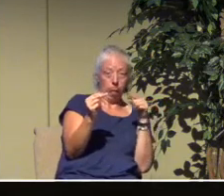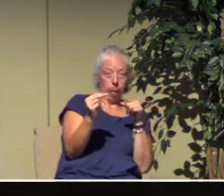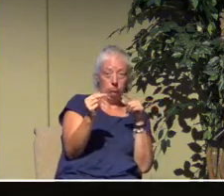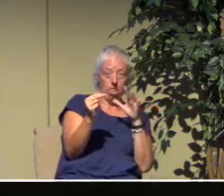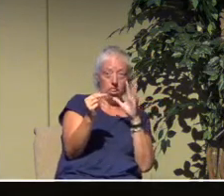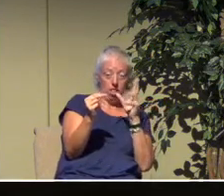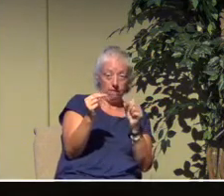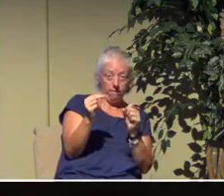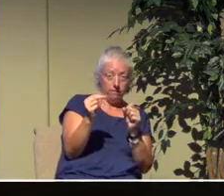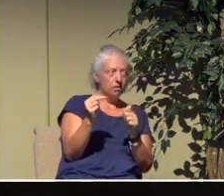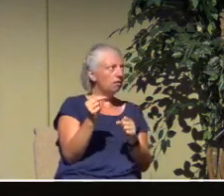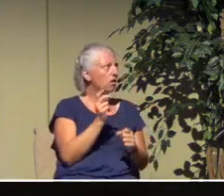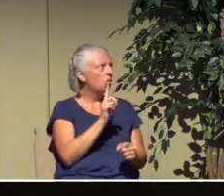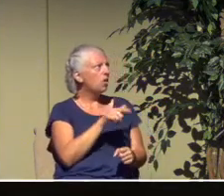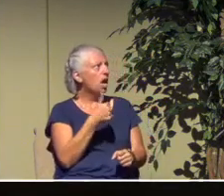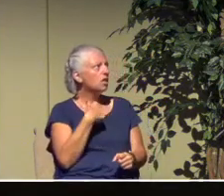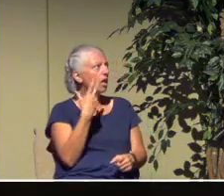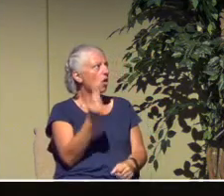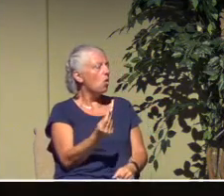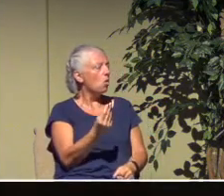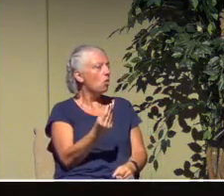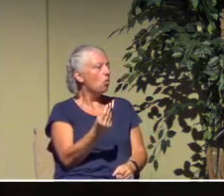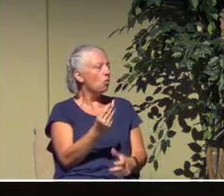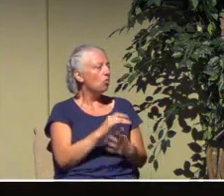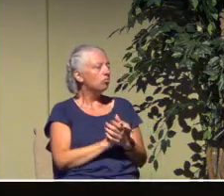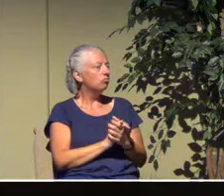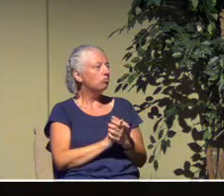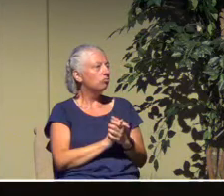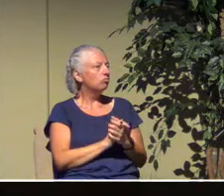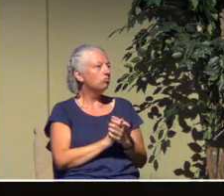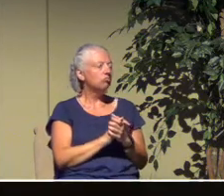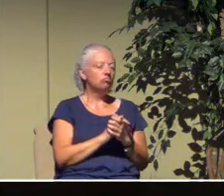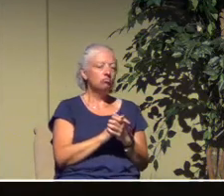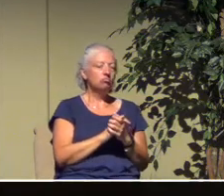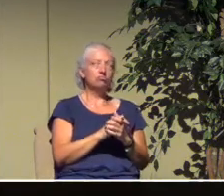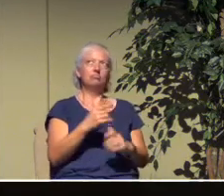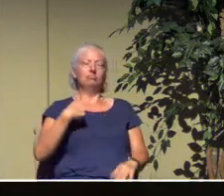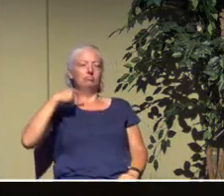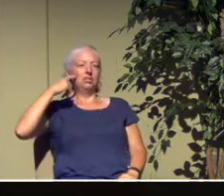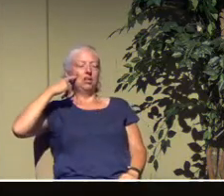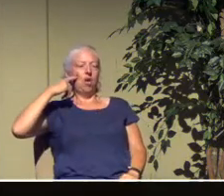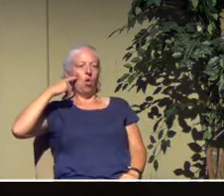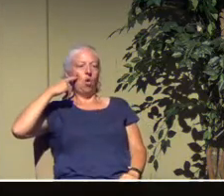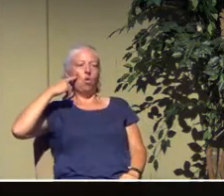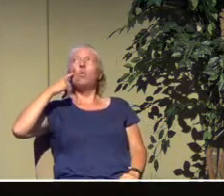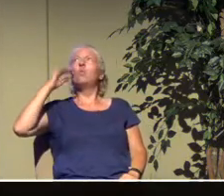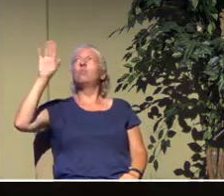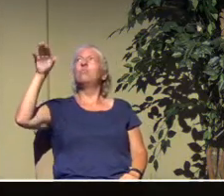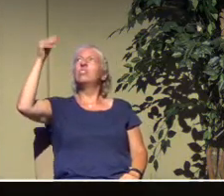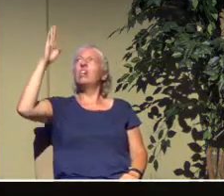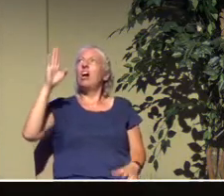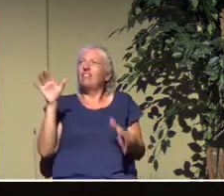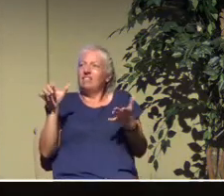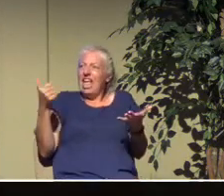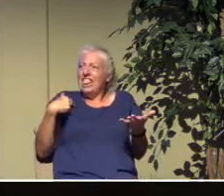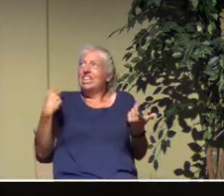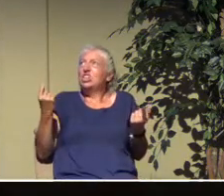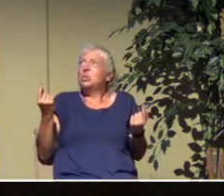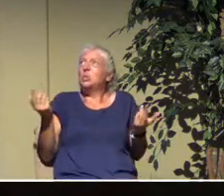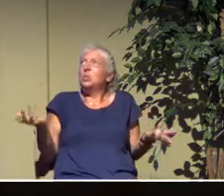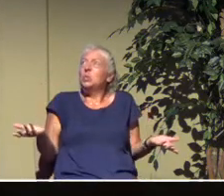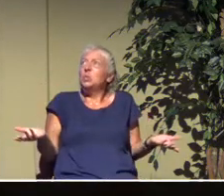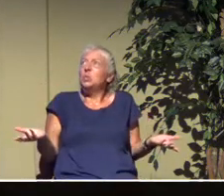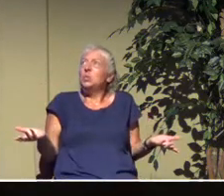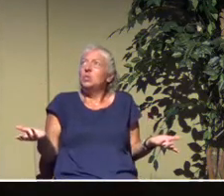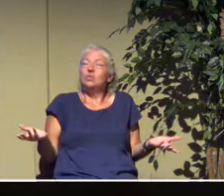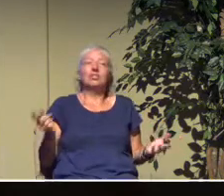leave? And he says, where else can I go? And I said to myself, God, what else can I do? So